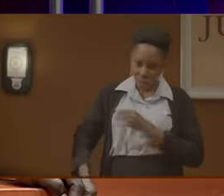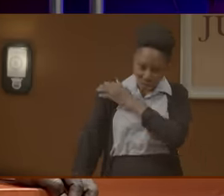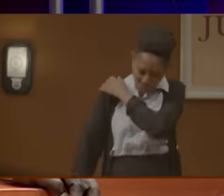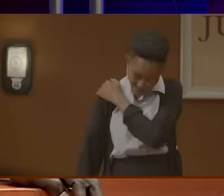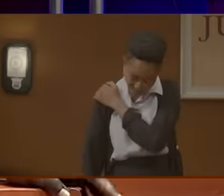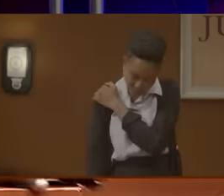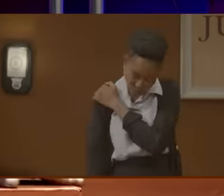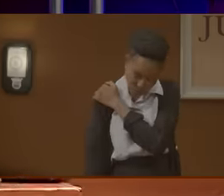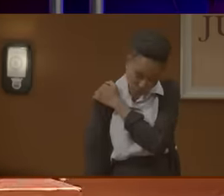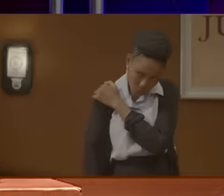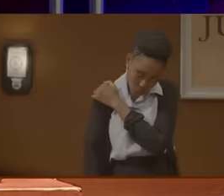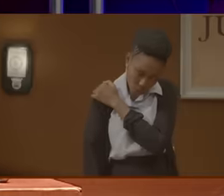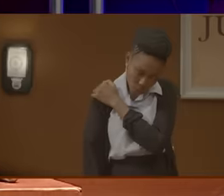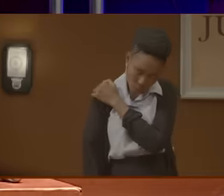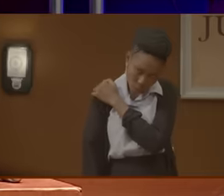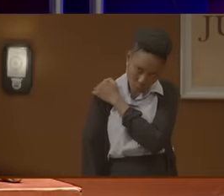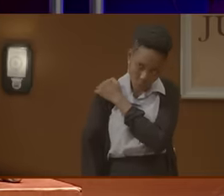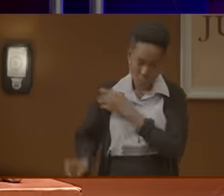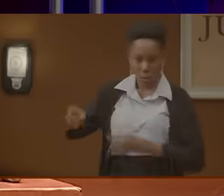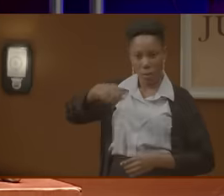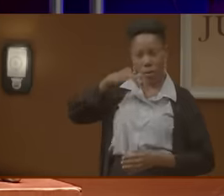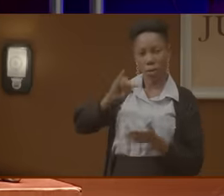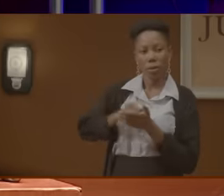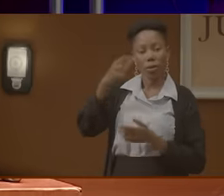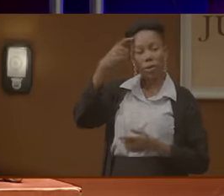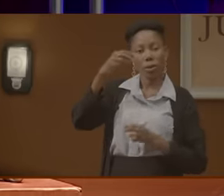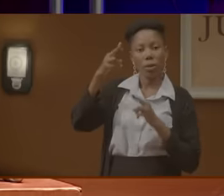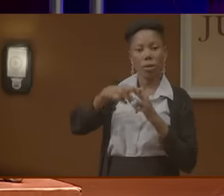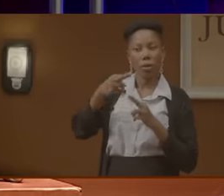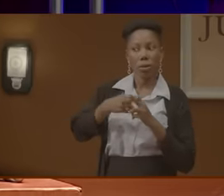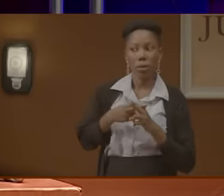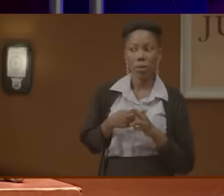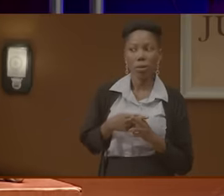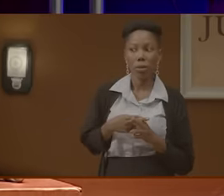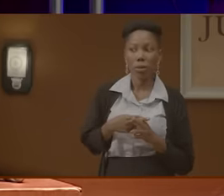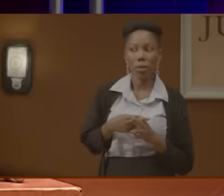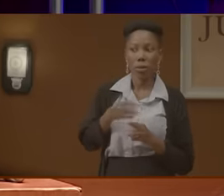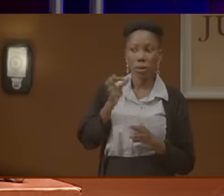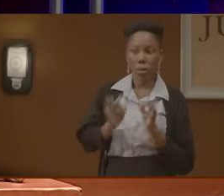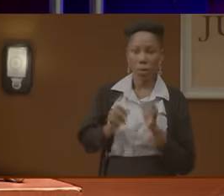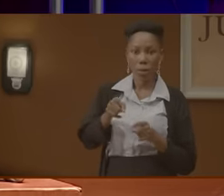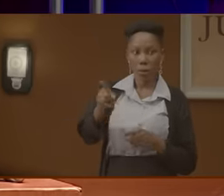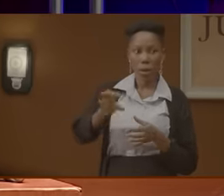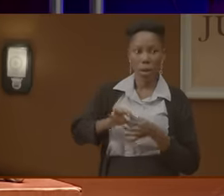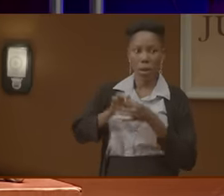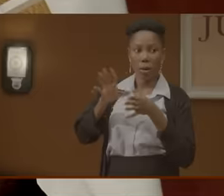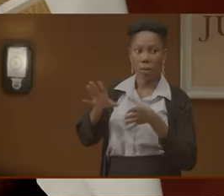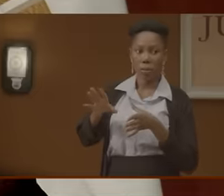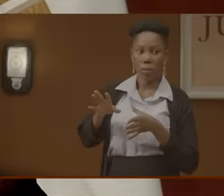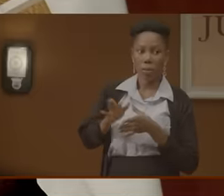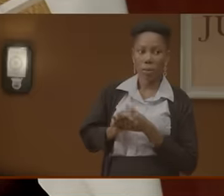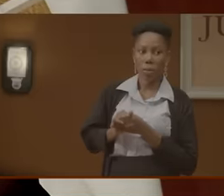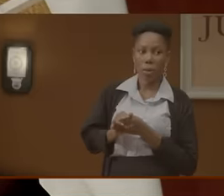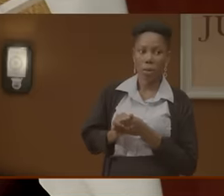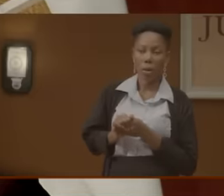like the rented now, by the special grace of God, if probably she can be able to release my children from me, release